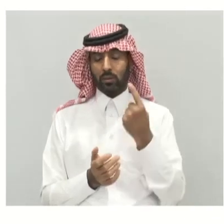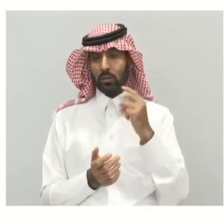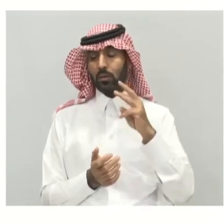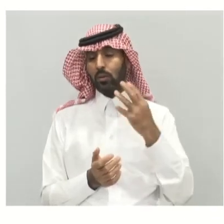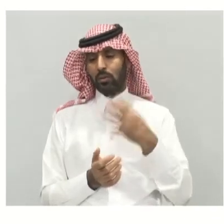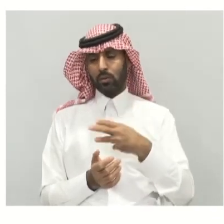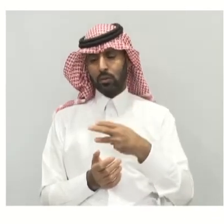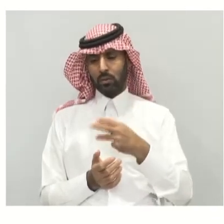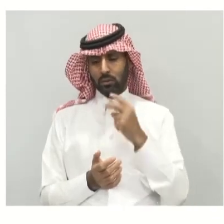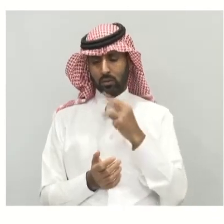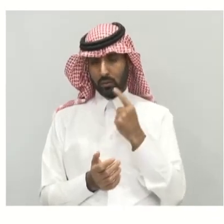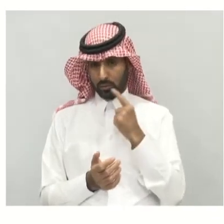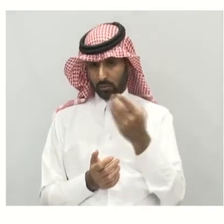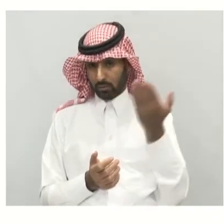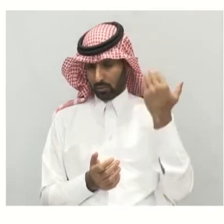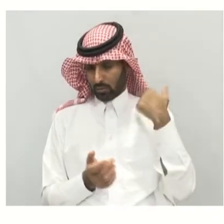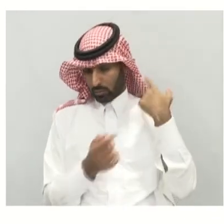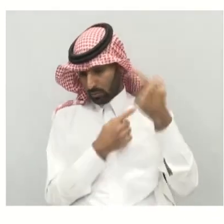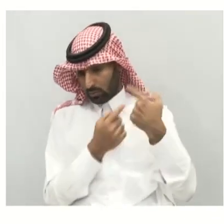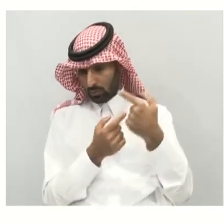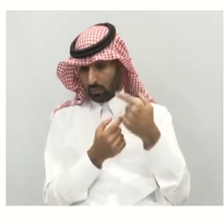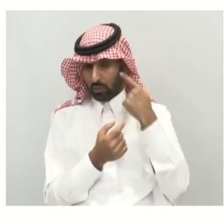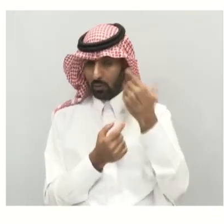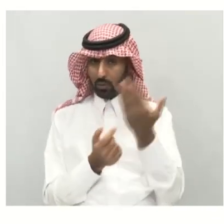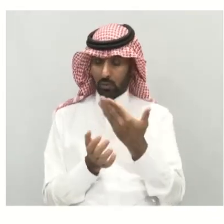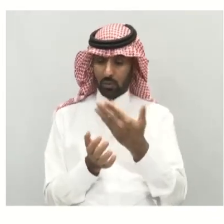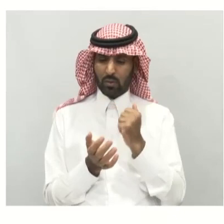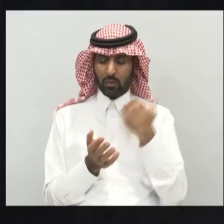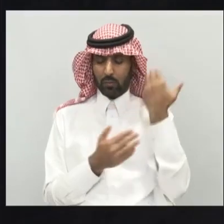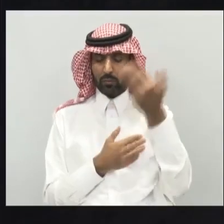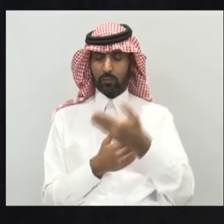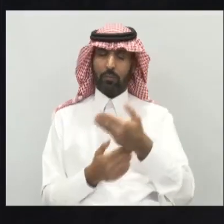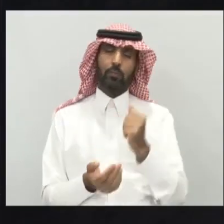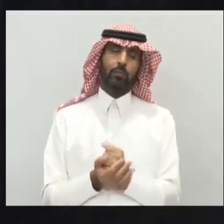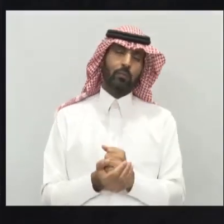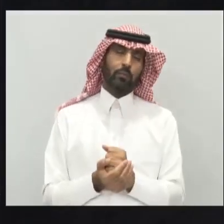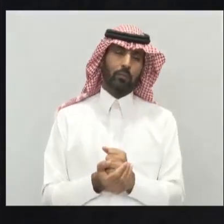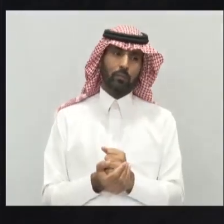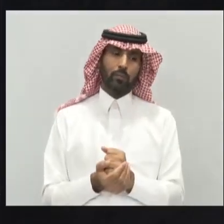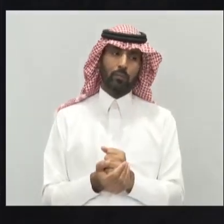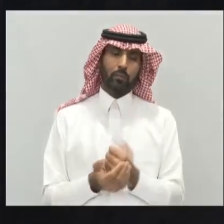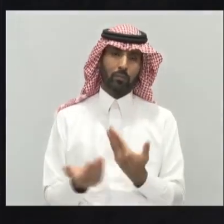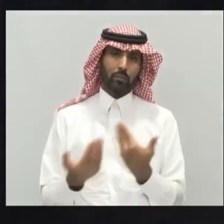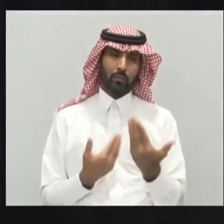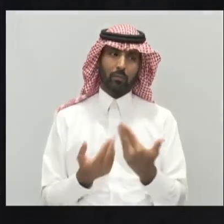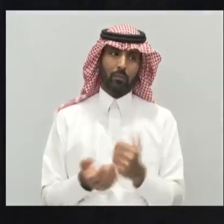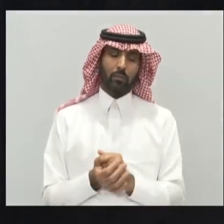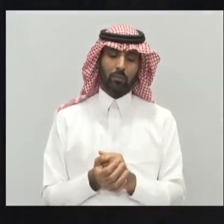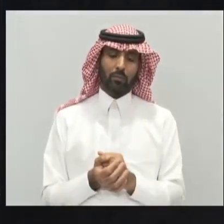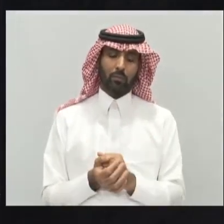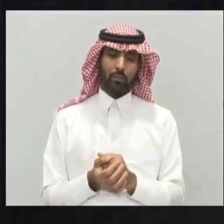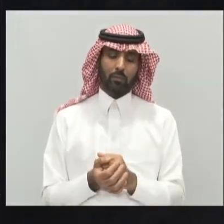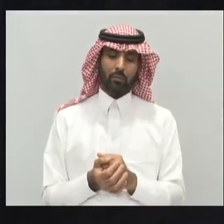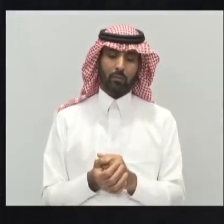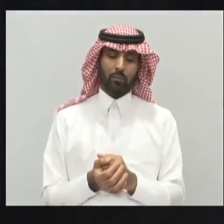to recall what we covered the reading, we answered questions related to the reading, and also we discussed the